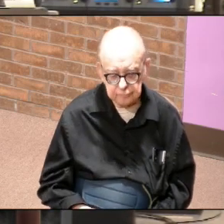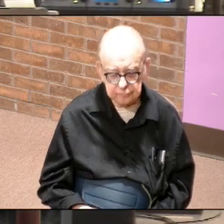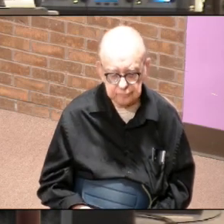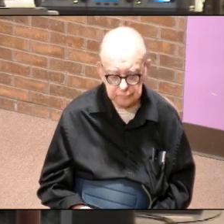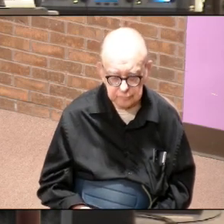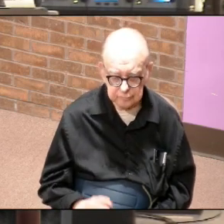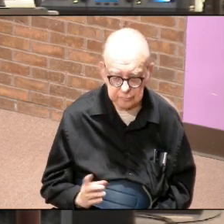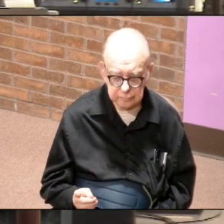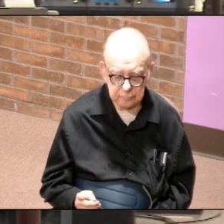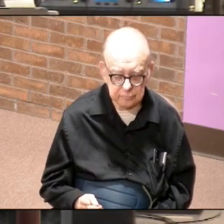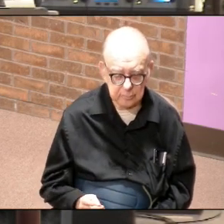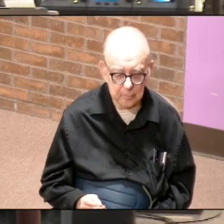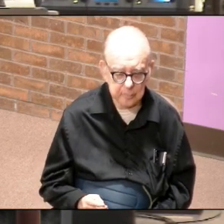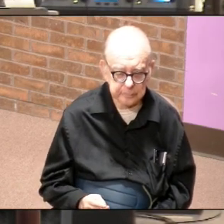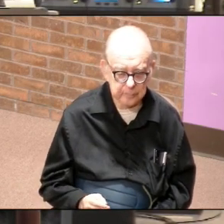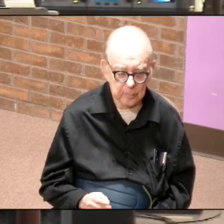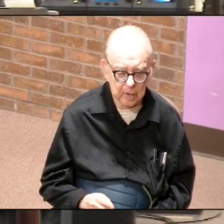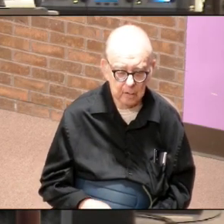bigger impression